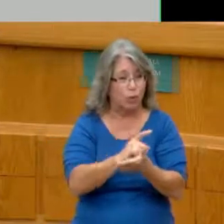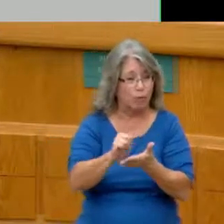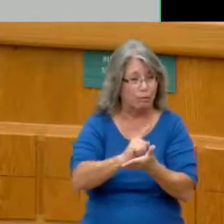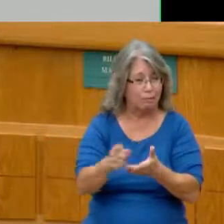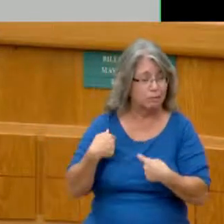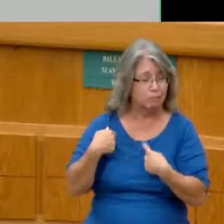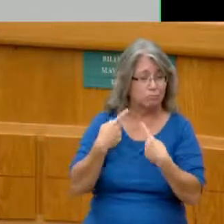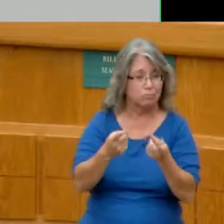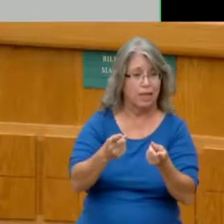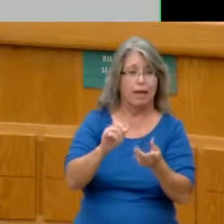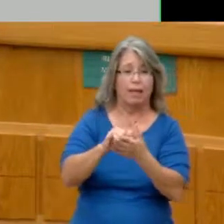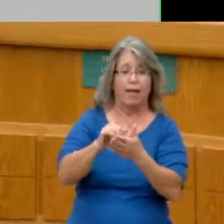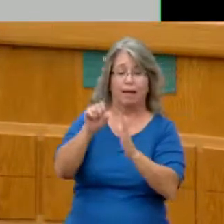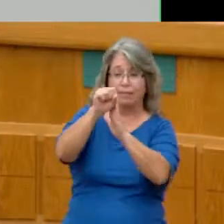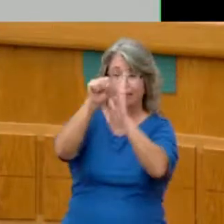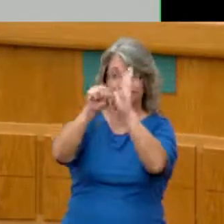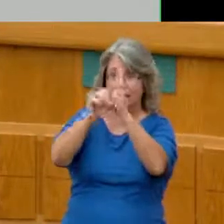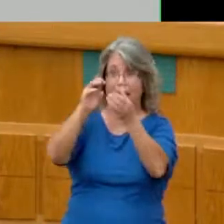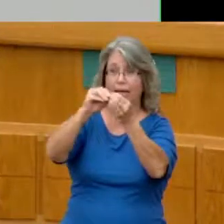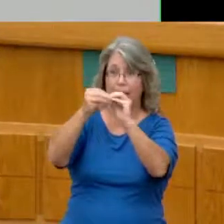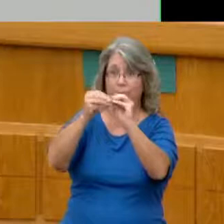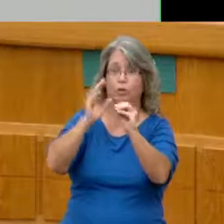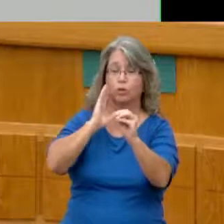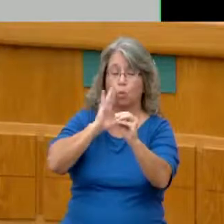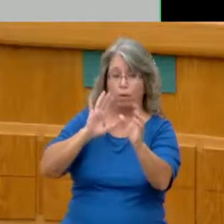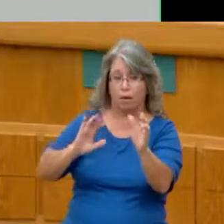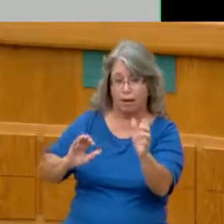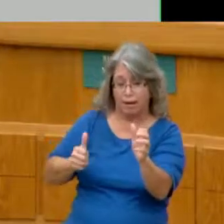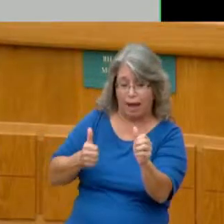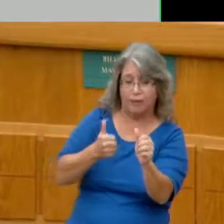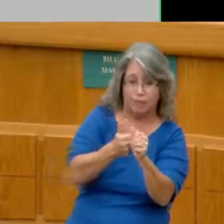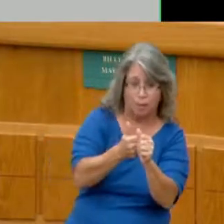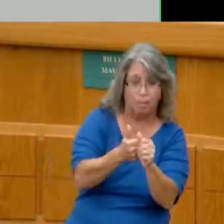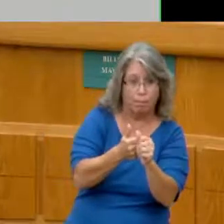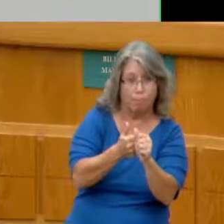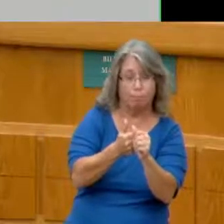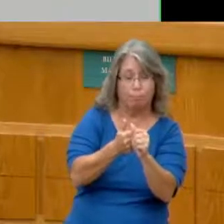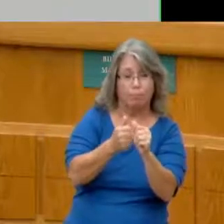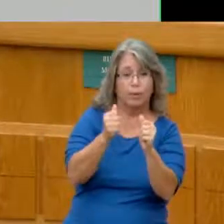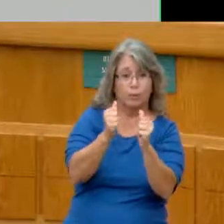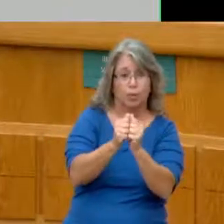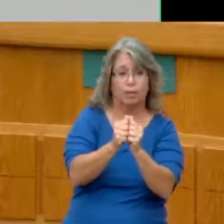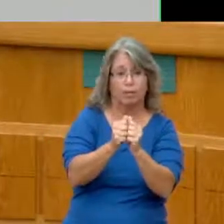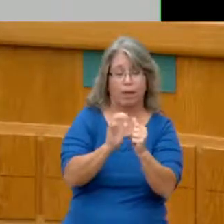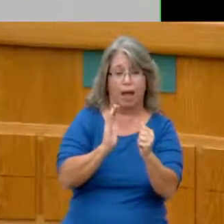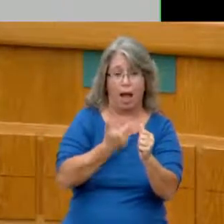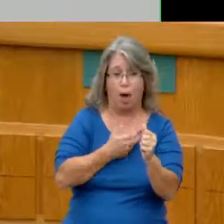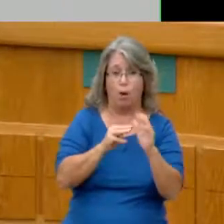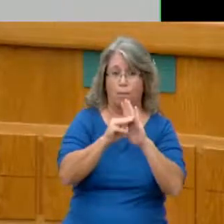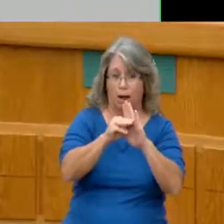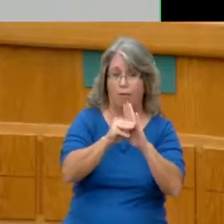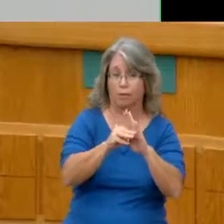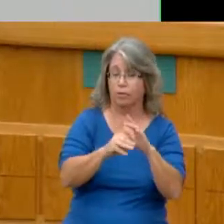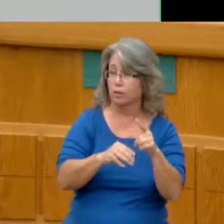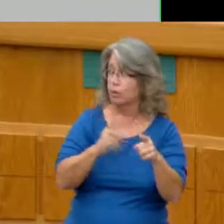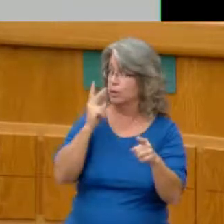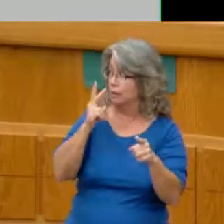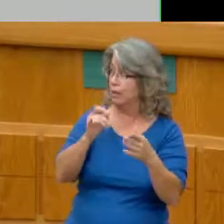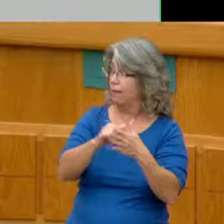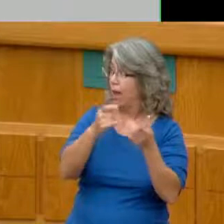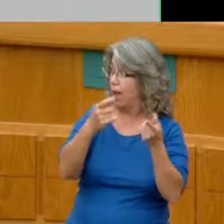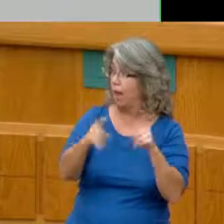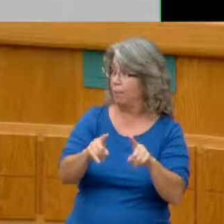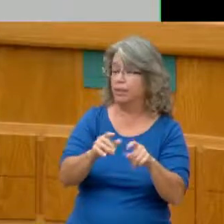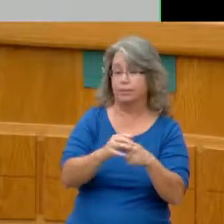model. And it looks like it has now. You can see that the model is a very good fit to the number of fatalities. And